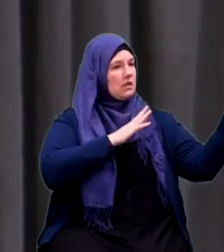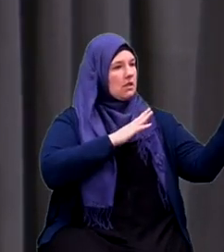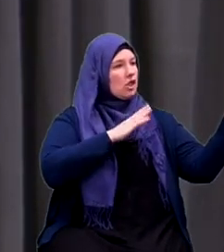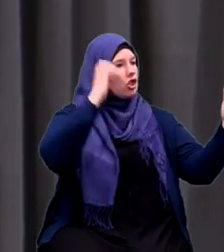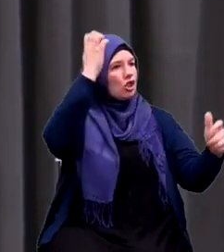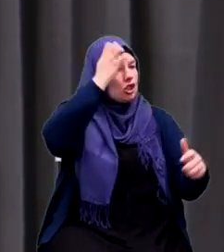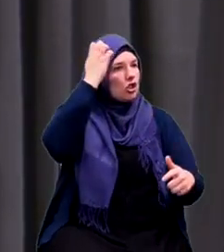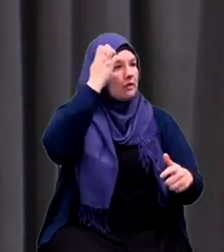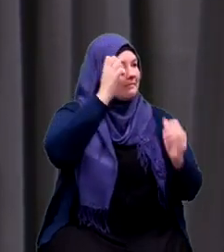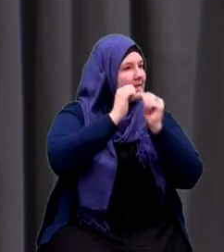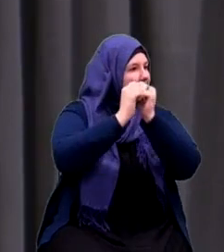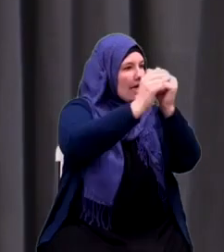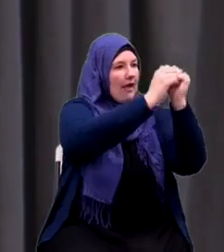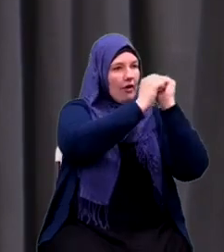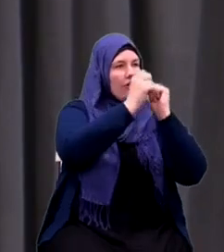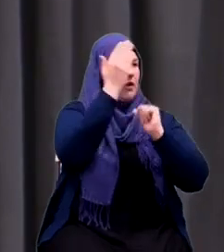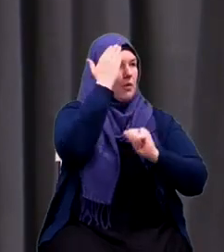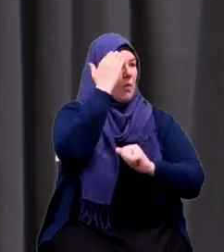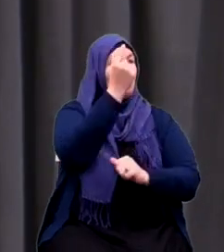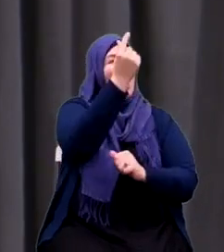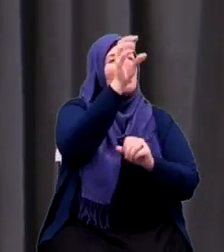see the power of togetherness.